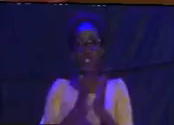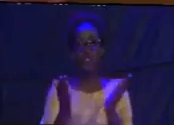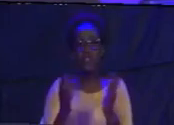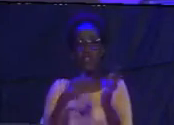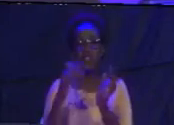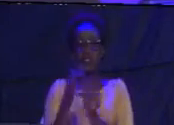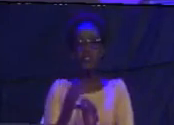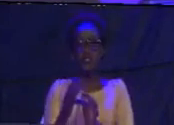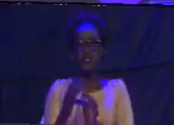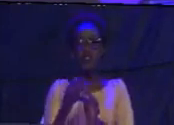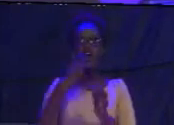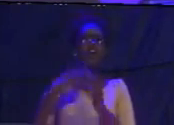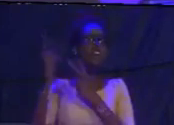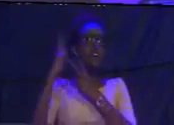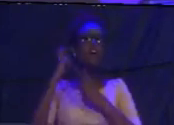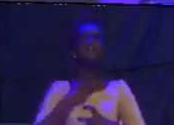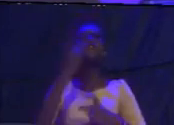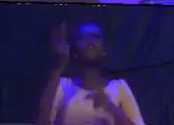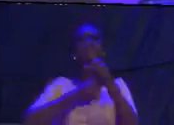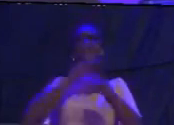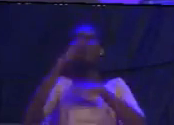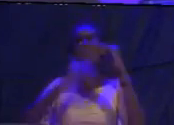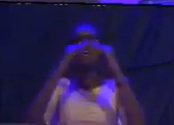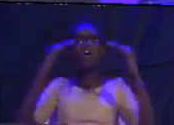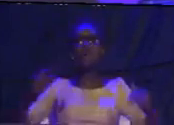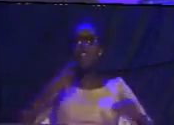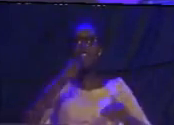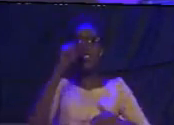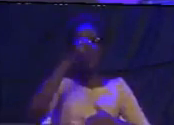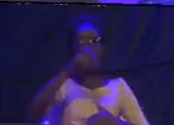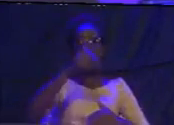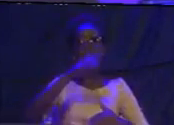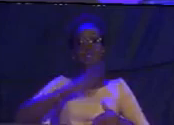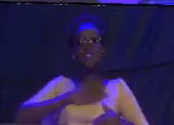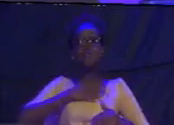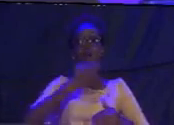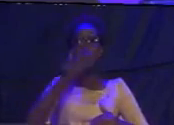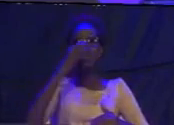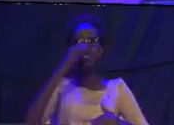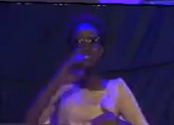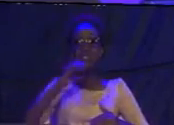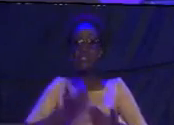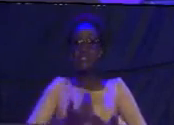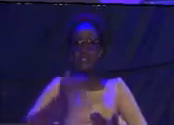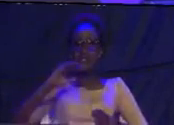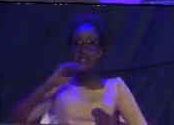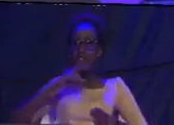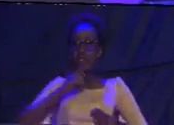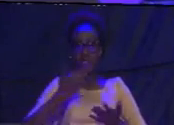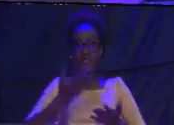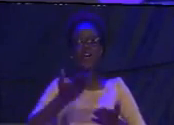And a voice spoke from heaven. This is my son whom I love, with whom